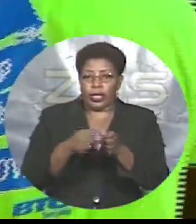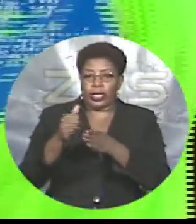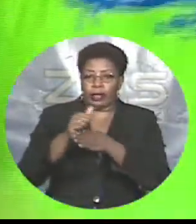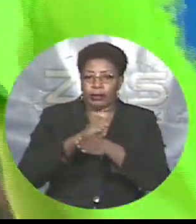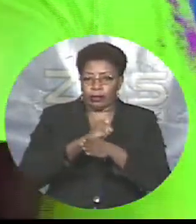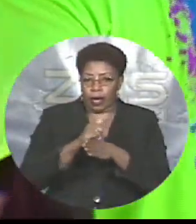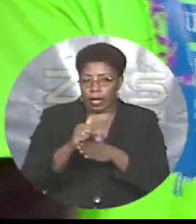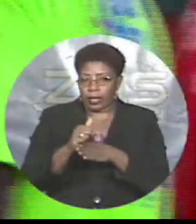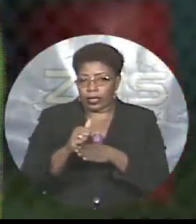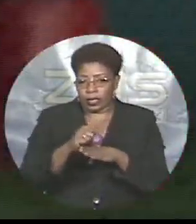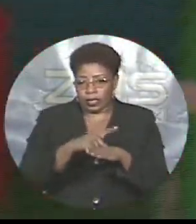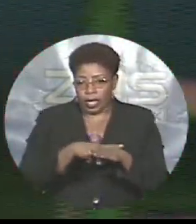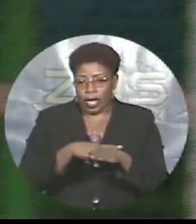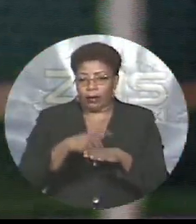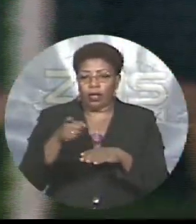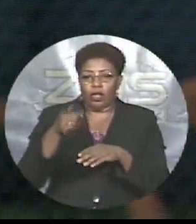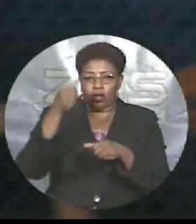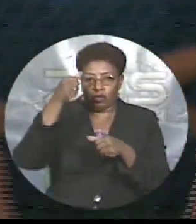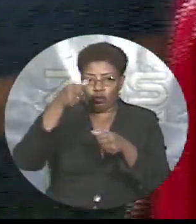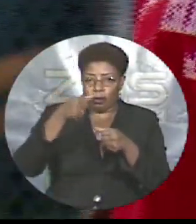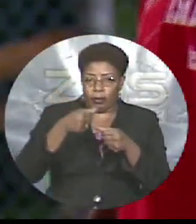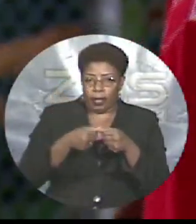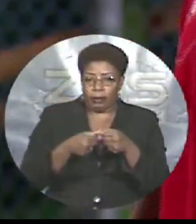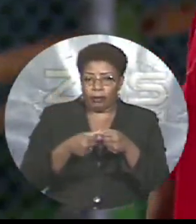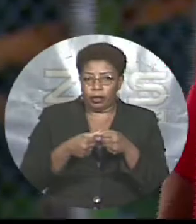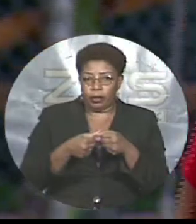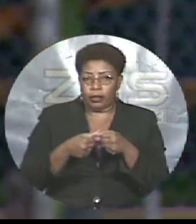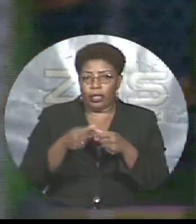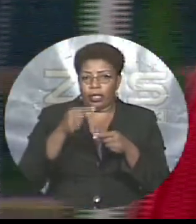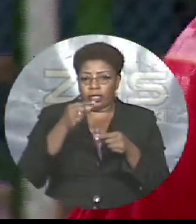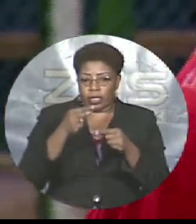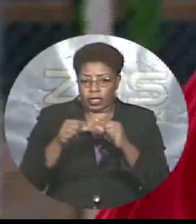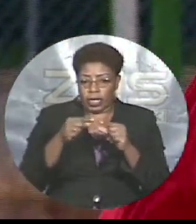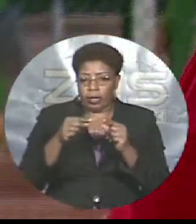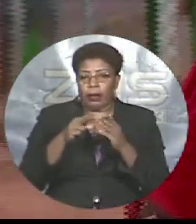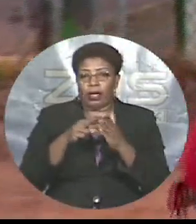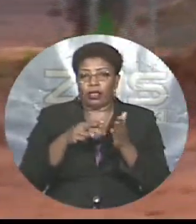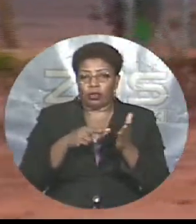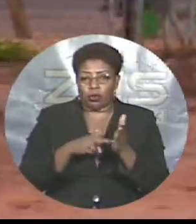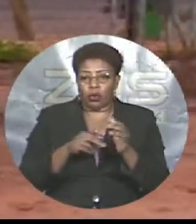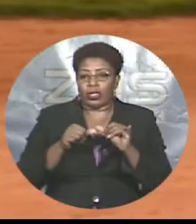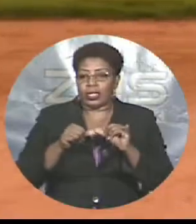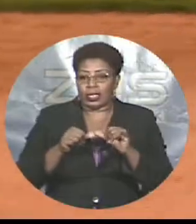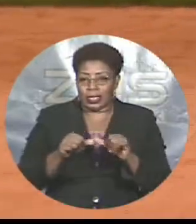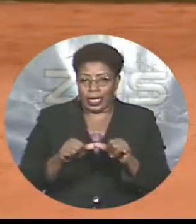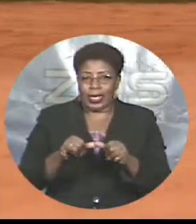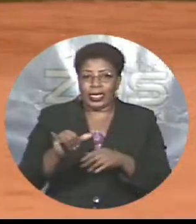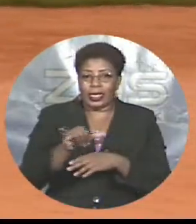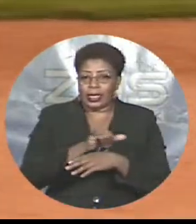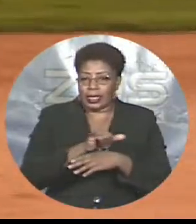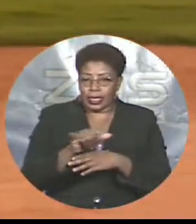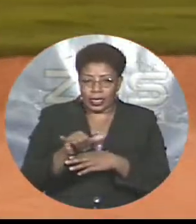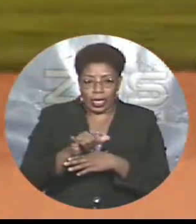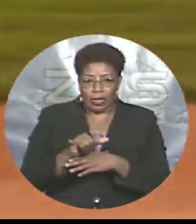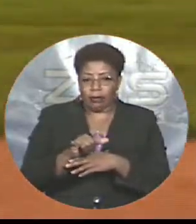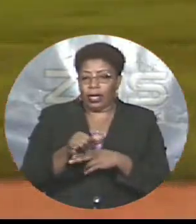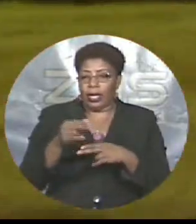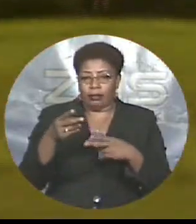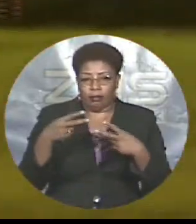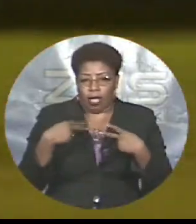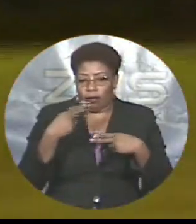sessions. Remember that the game and the rules of the game remain the same. And just have some